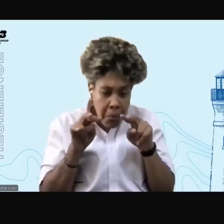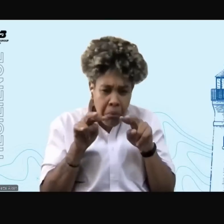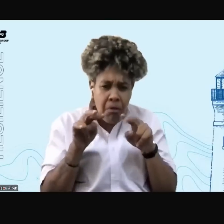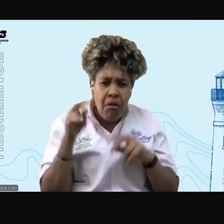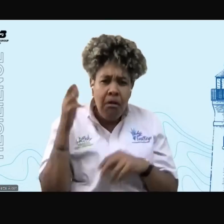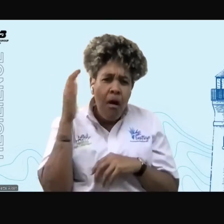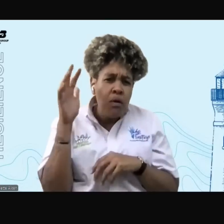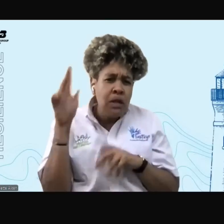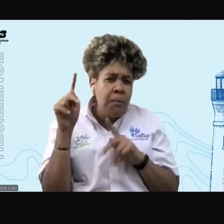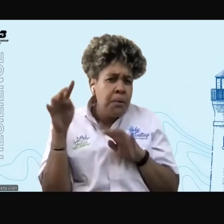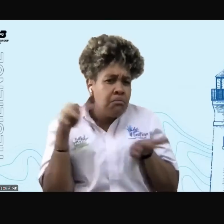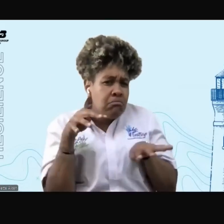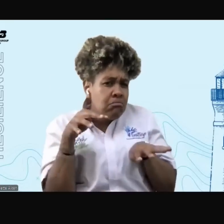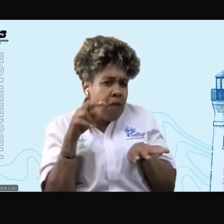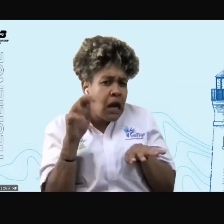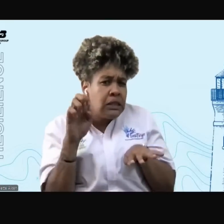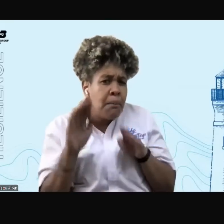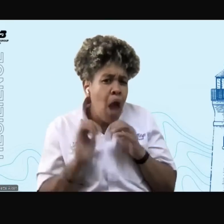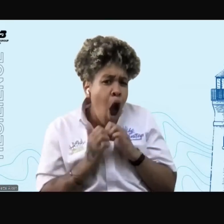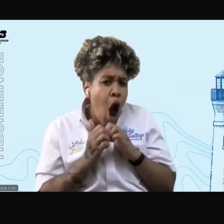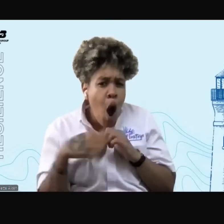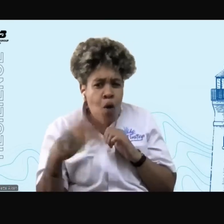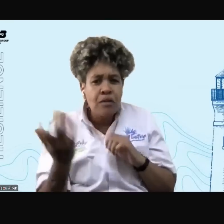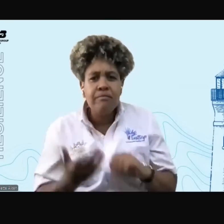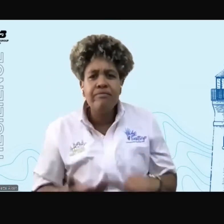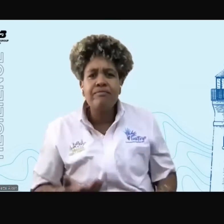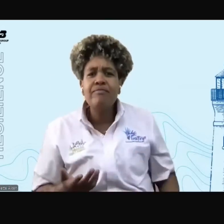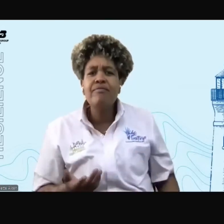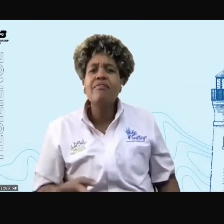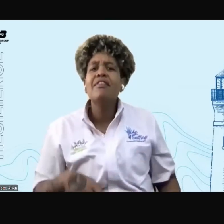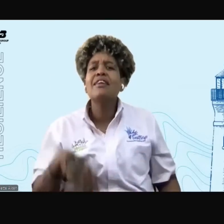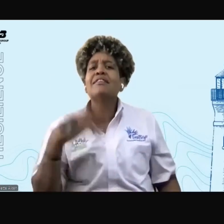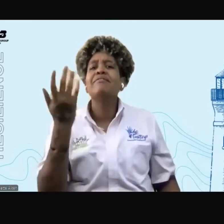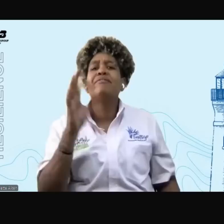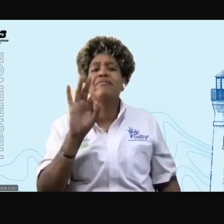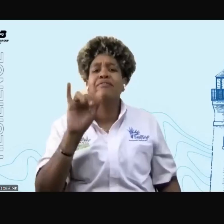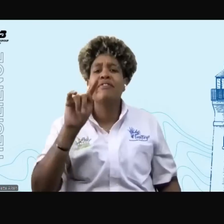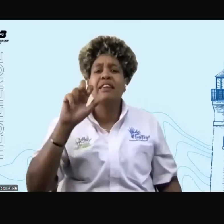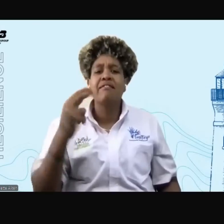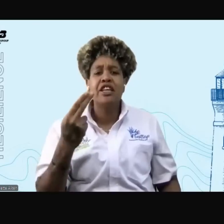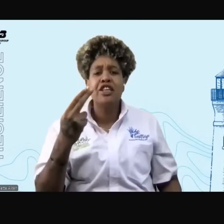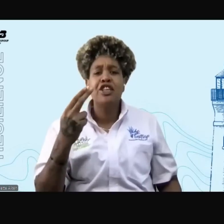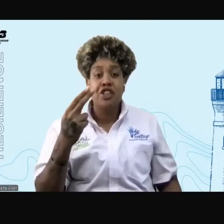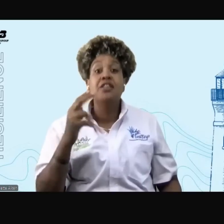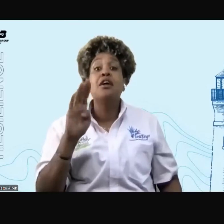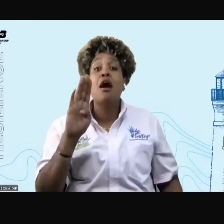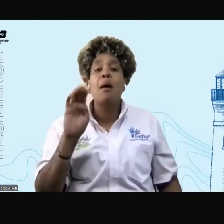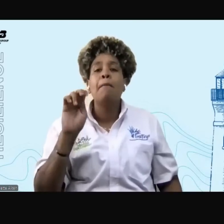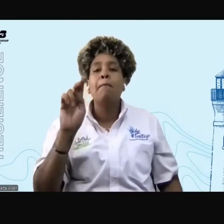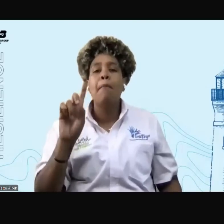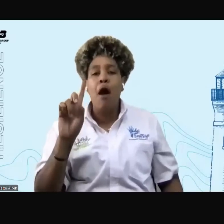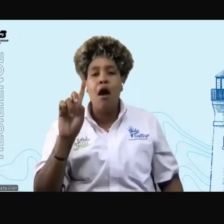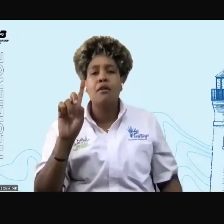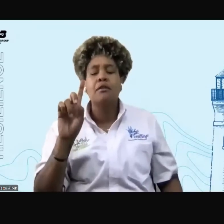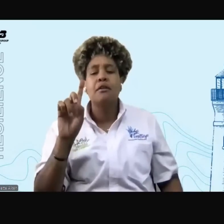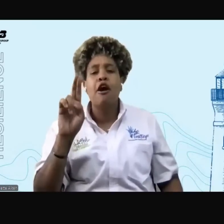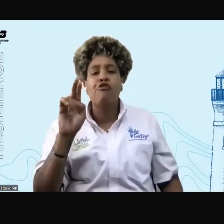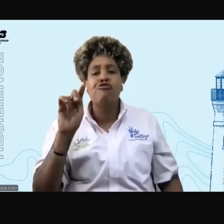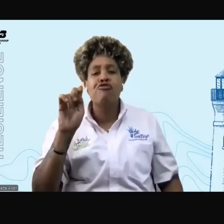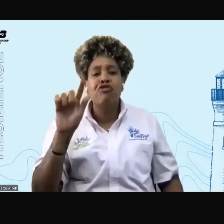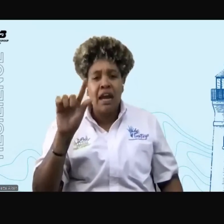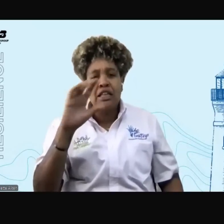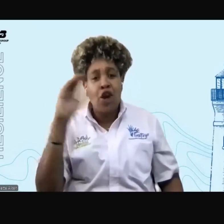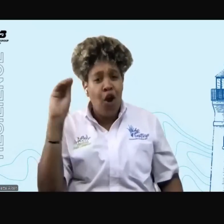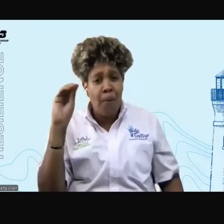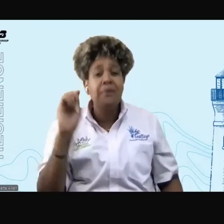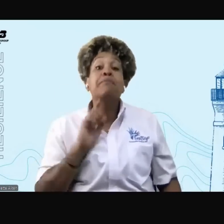us? Well, Fitch, the bond rating company. Wednesday, November